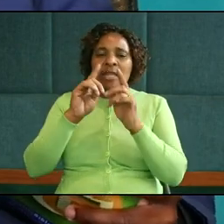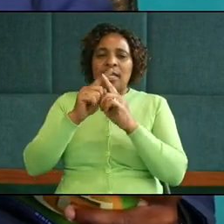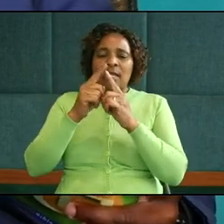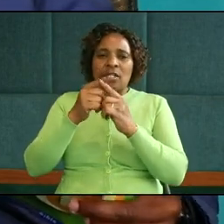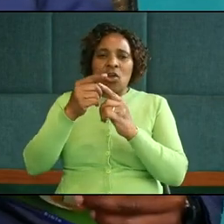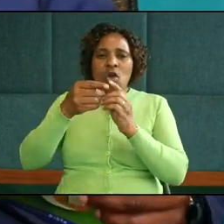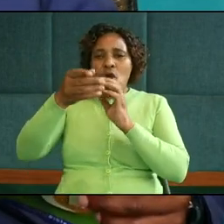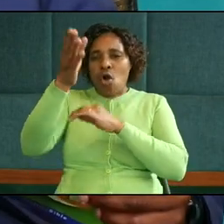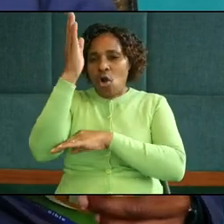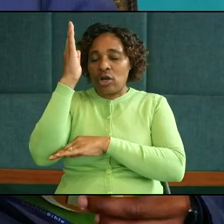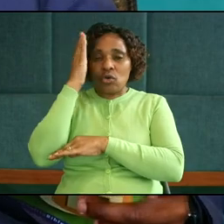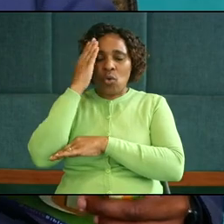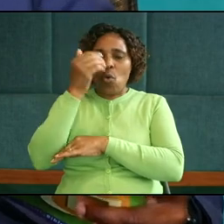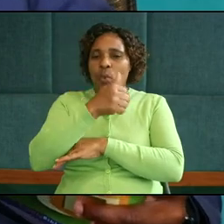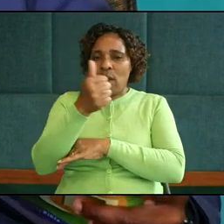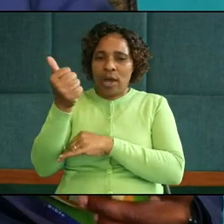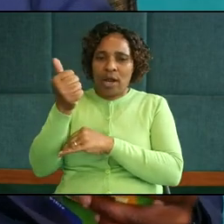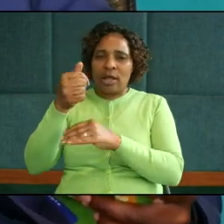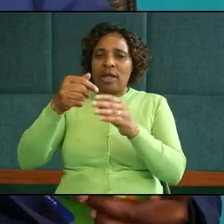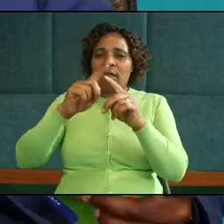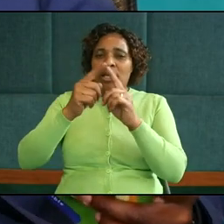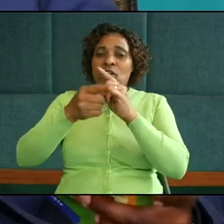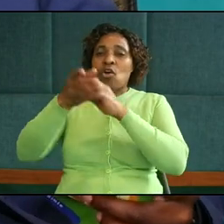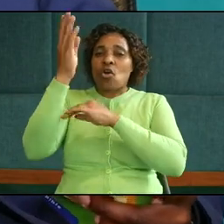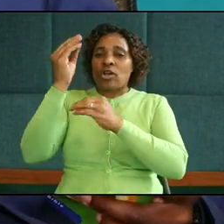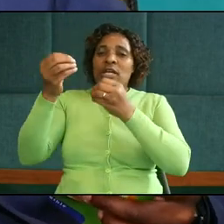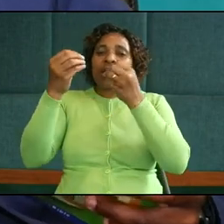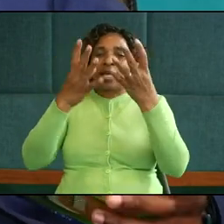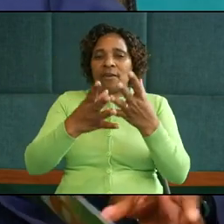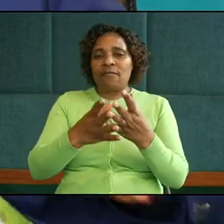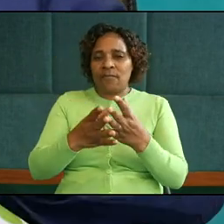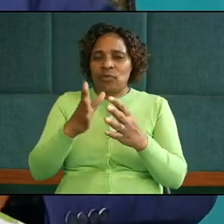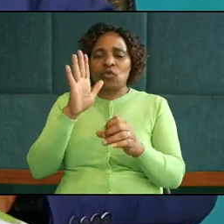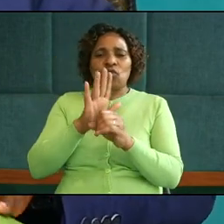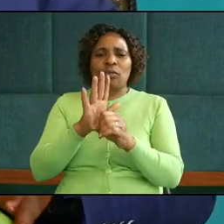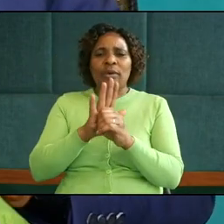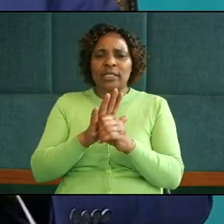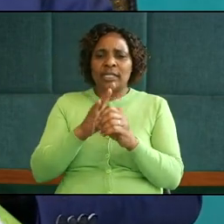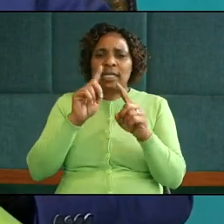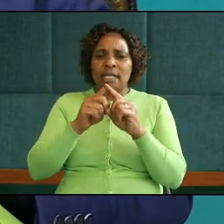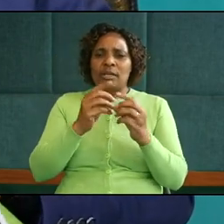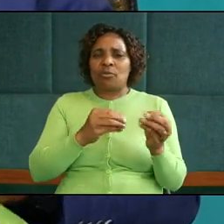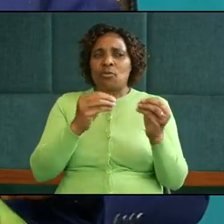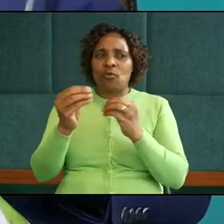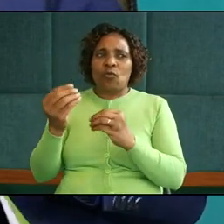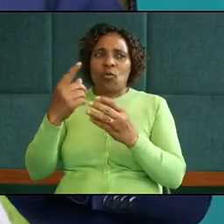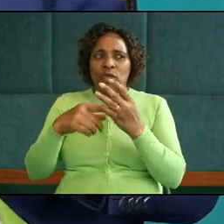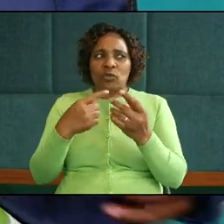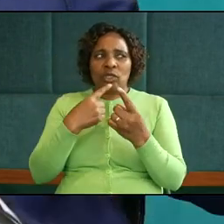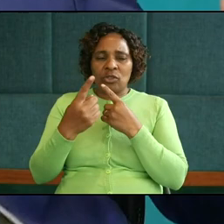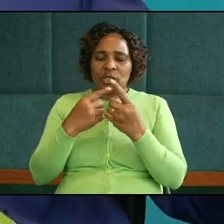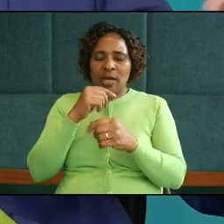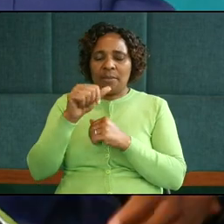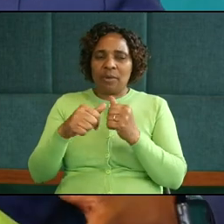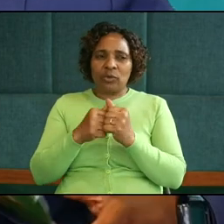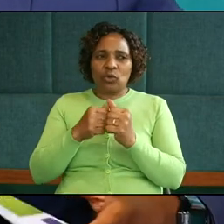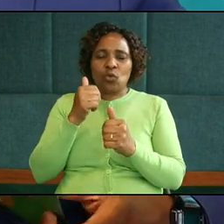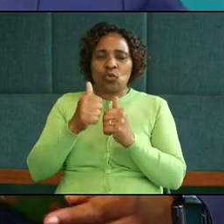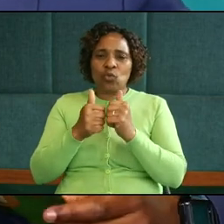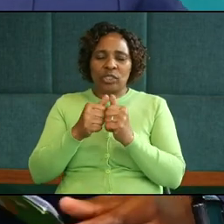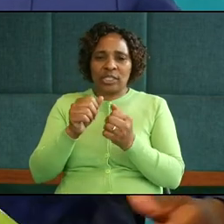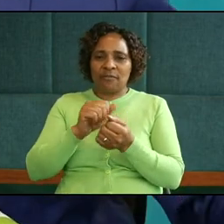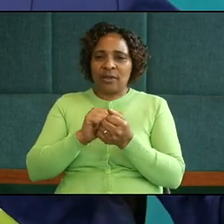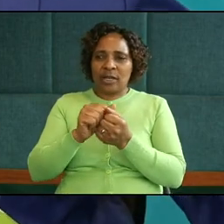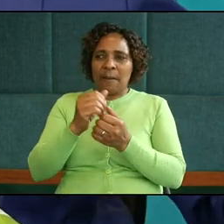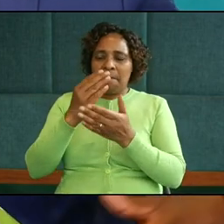knows, and God grants her prayer. And she grants it so much that now we move on to what you were saying, which is really the Friday part.